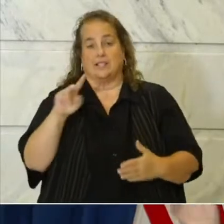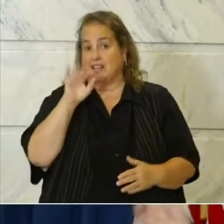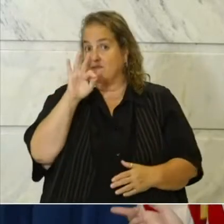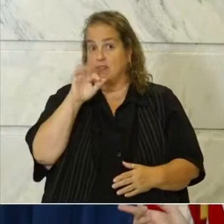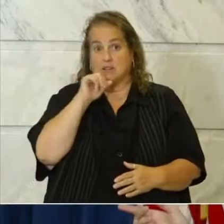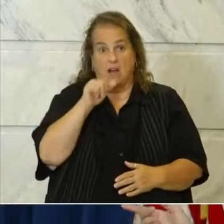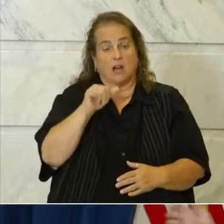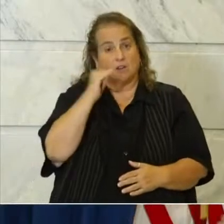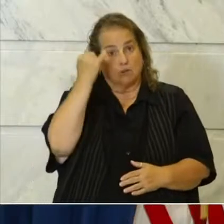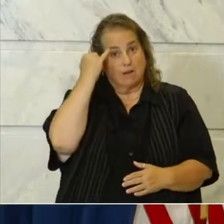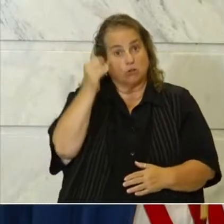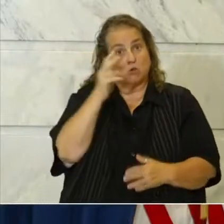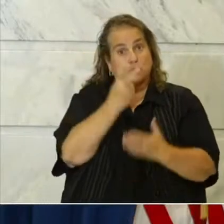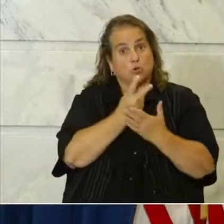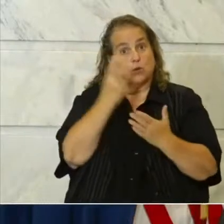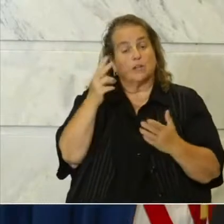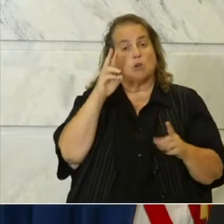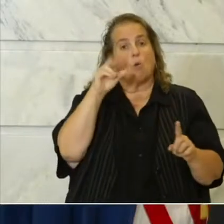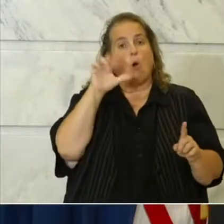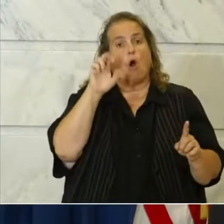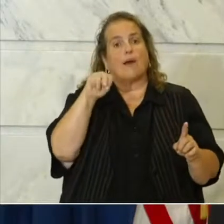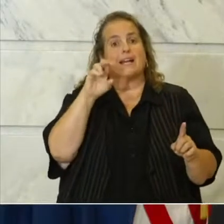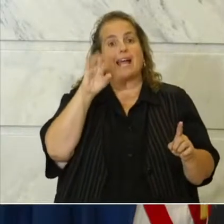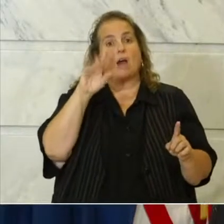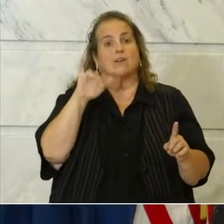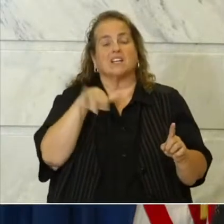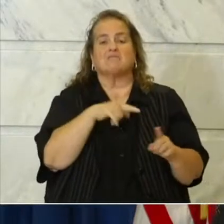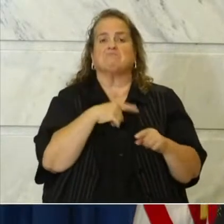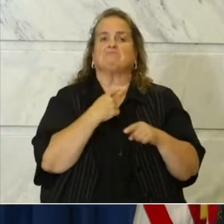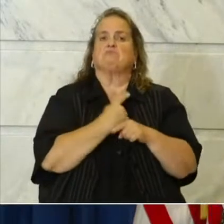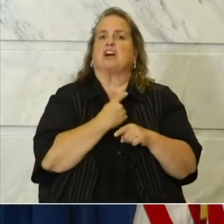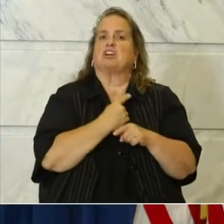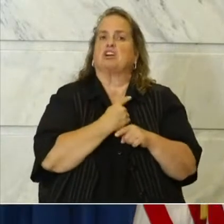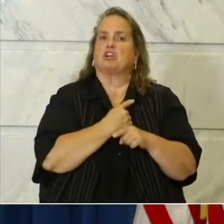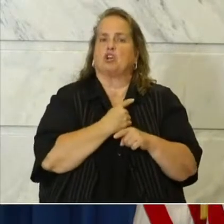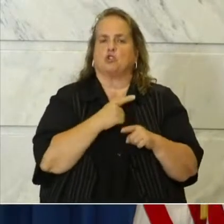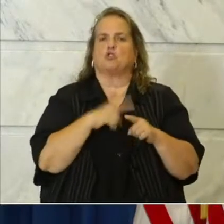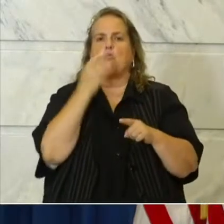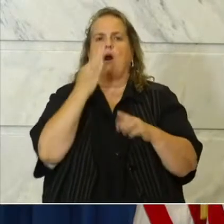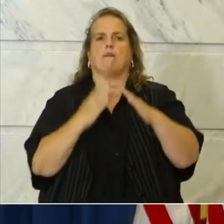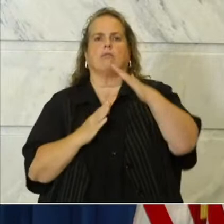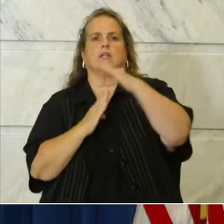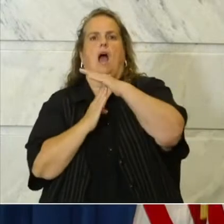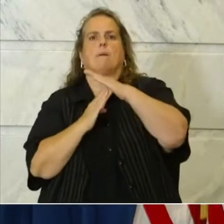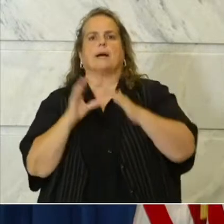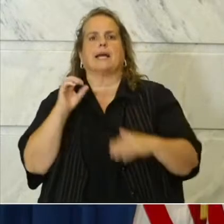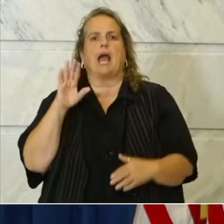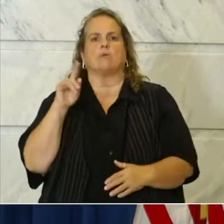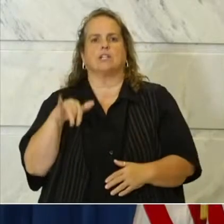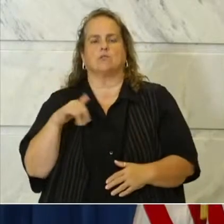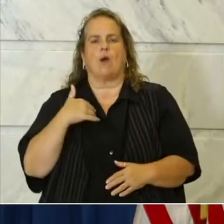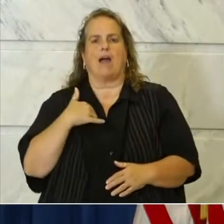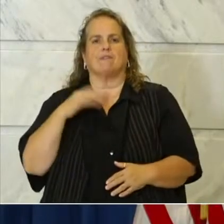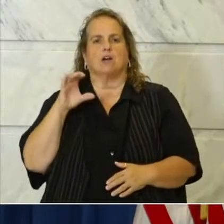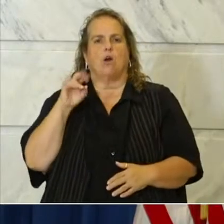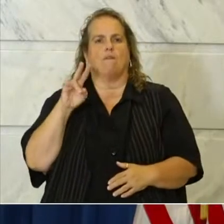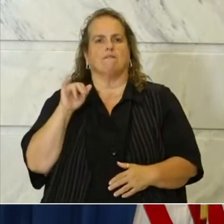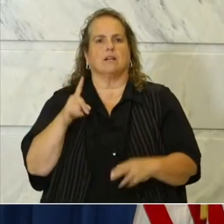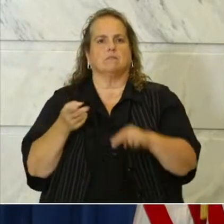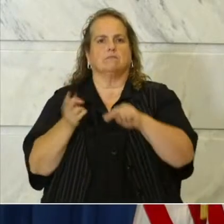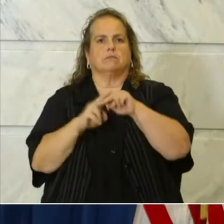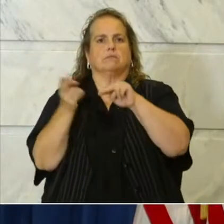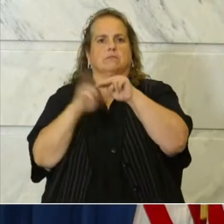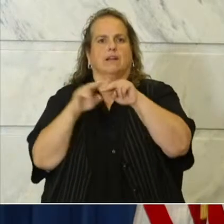In 2 weeks, Warren County went from regular to one of the tops in the country at one point. We can't wait for the virus to overwhelm